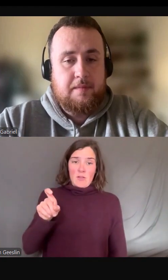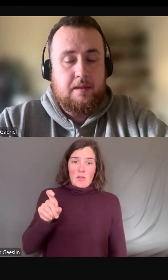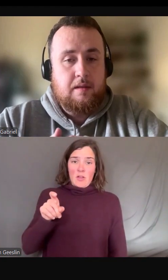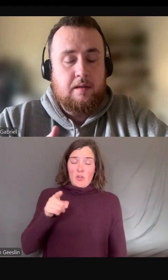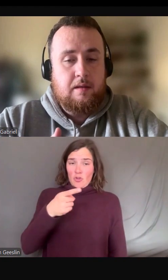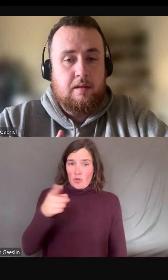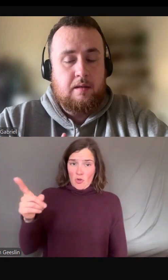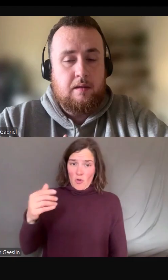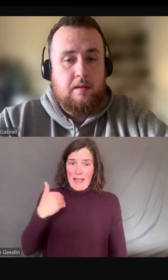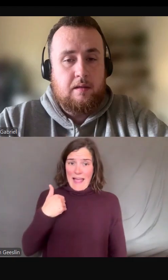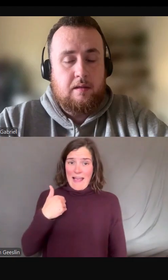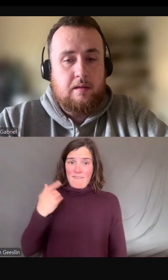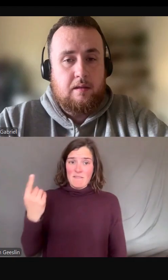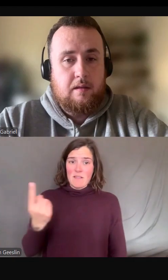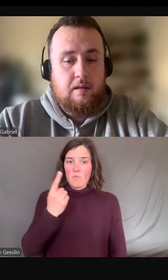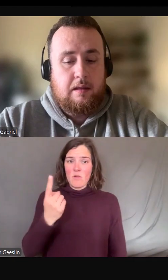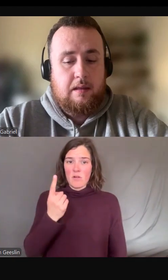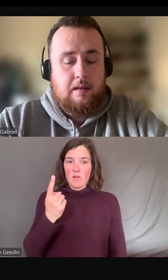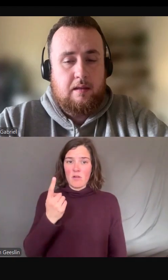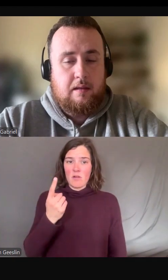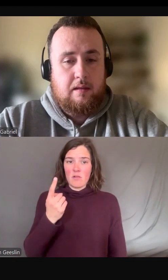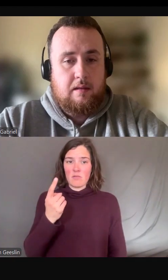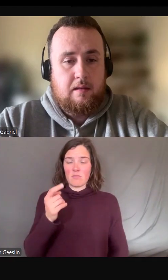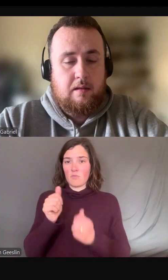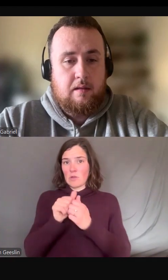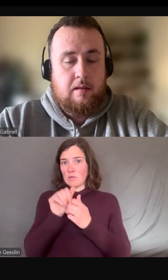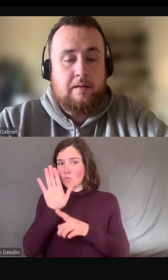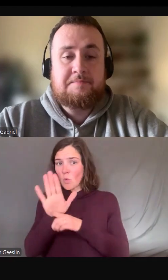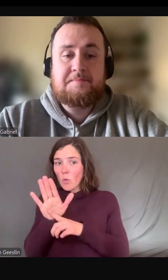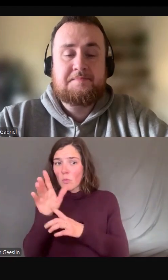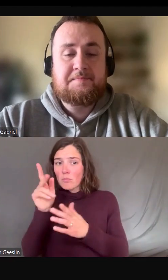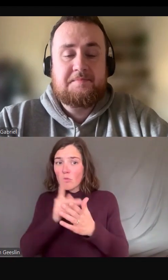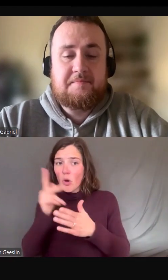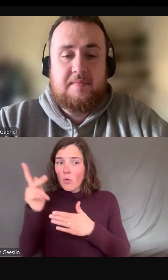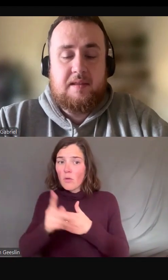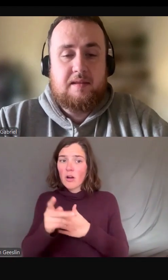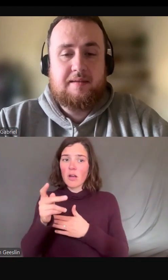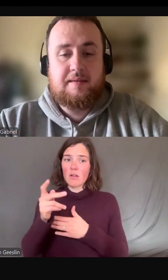with your program or at